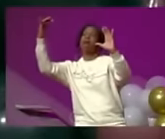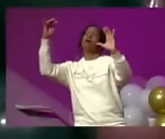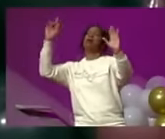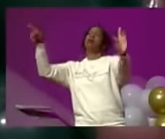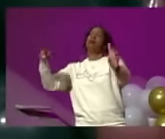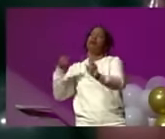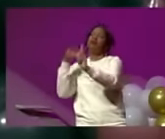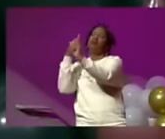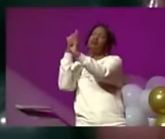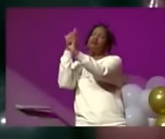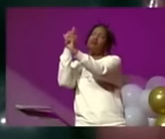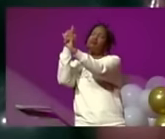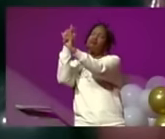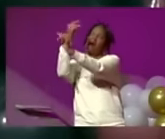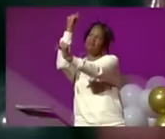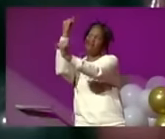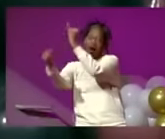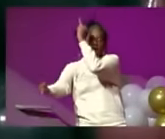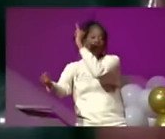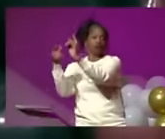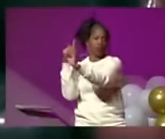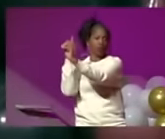word.